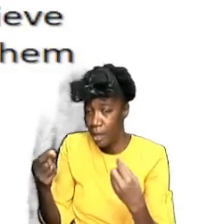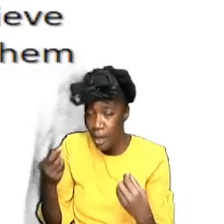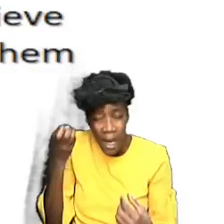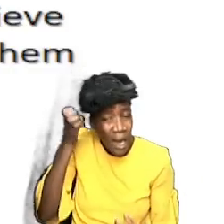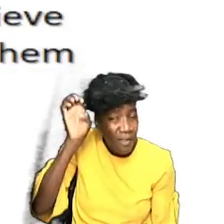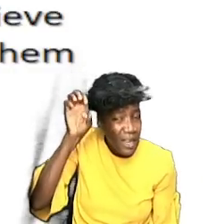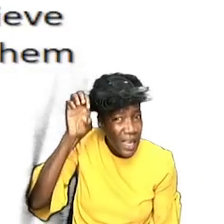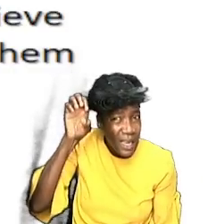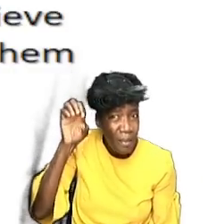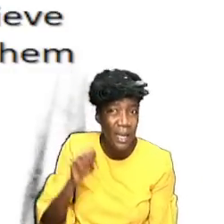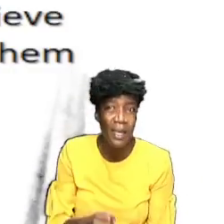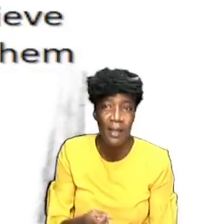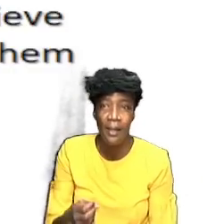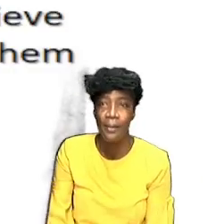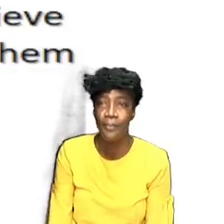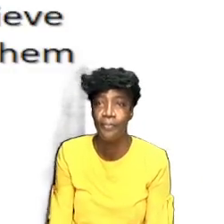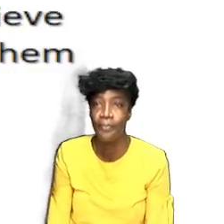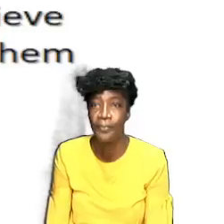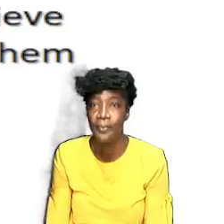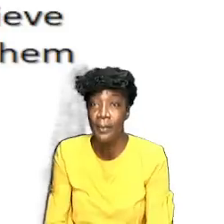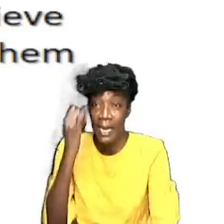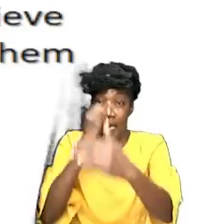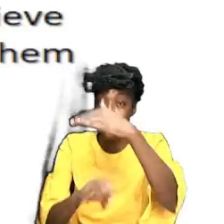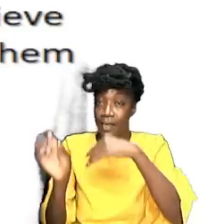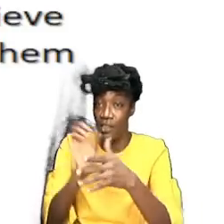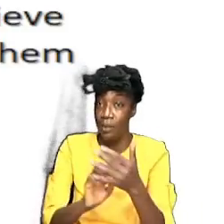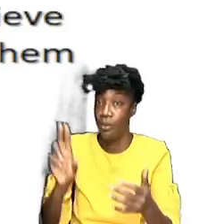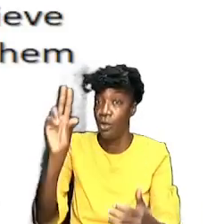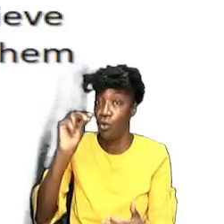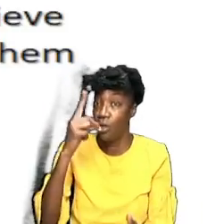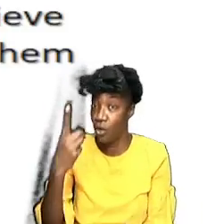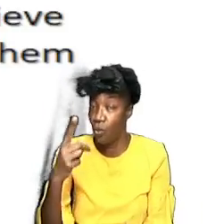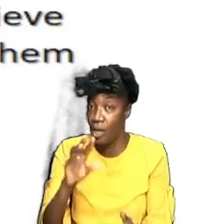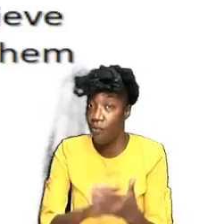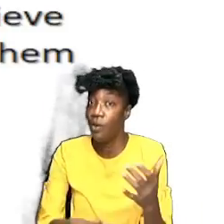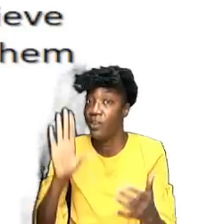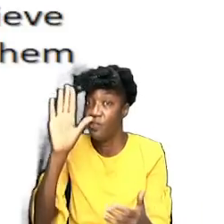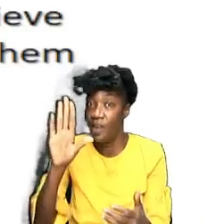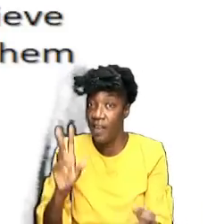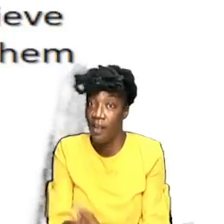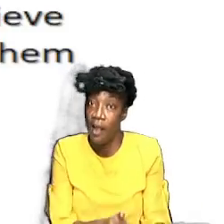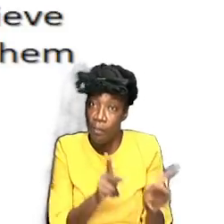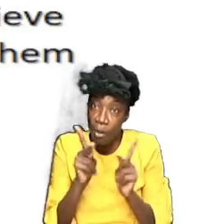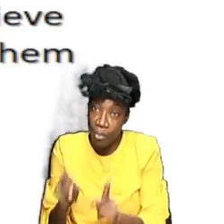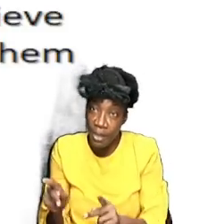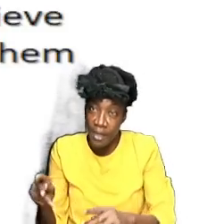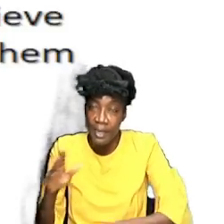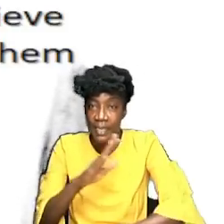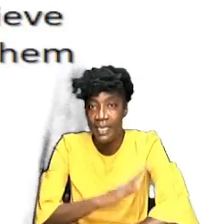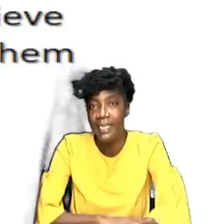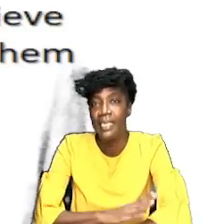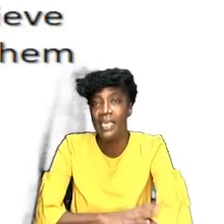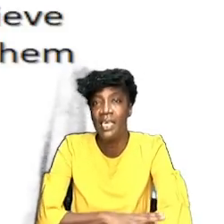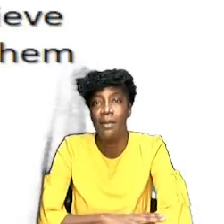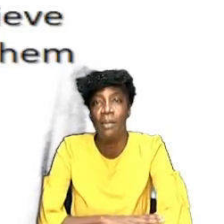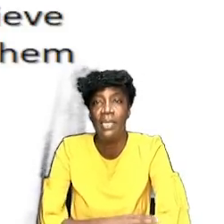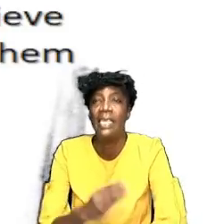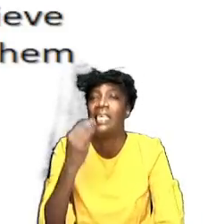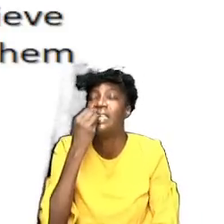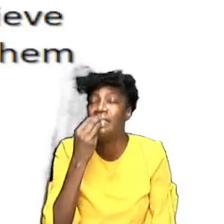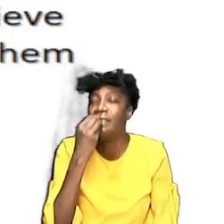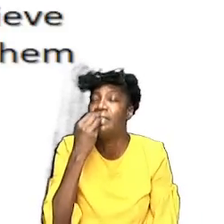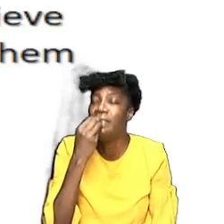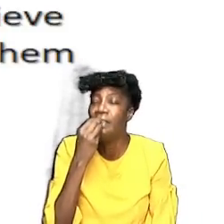verse 5, amen, the Bible says, prepare the table, watch in the watchtower. That's an Old Testament scripture. Eat,